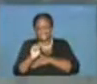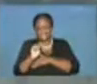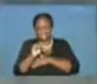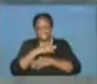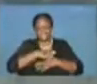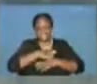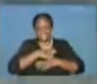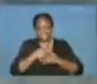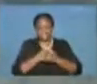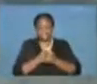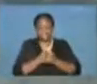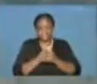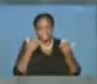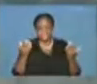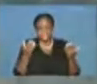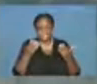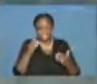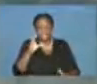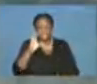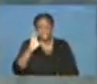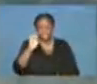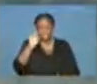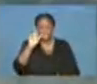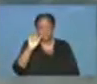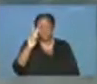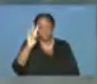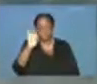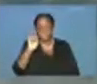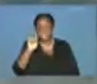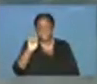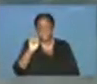328-8477. Here in the Call Vista, Coral Harbor community, Desmond Saunders, The Bahamas Tonight.